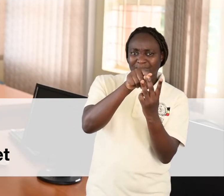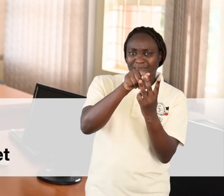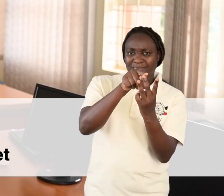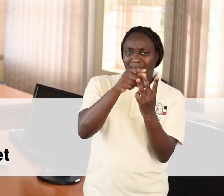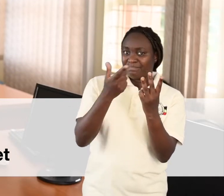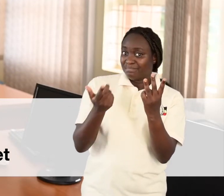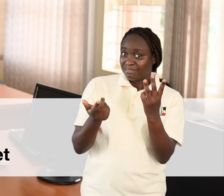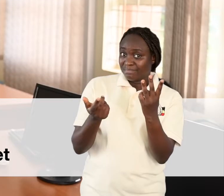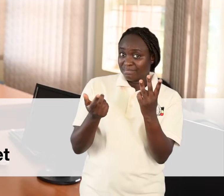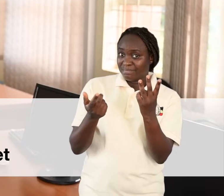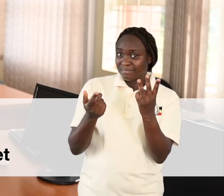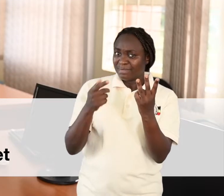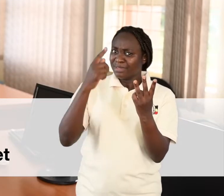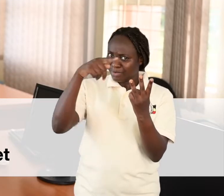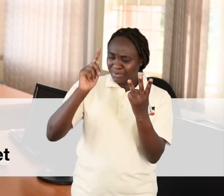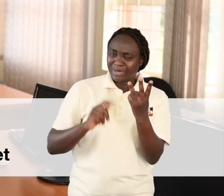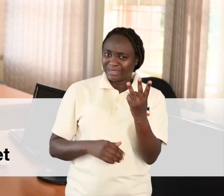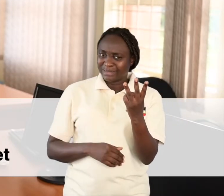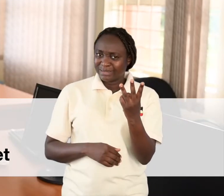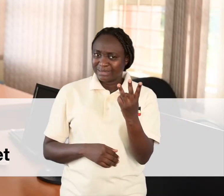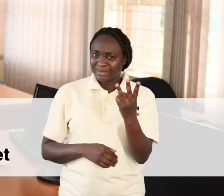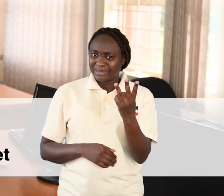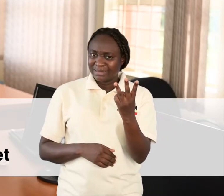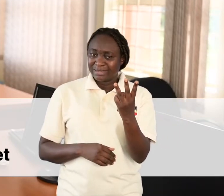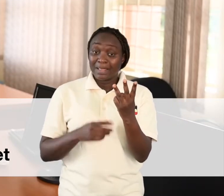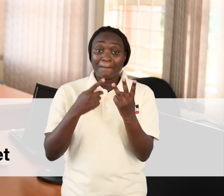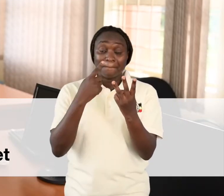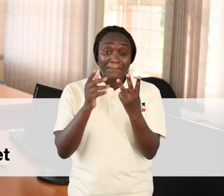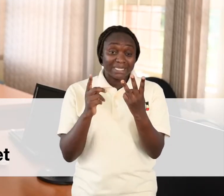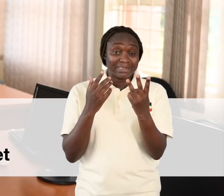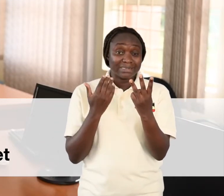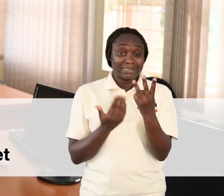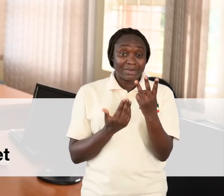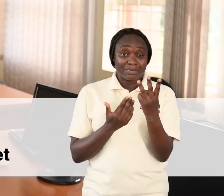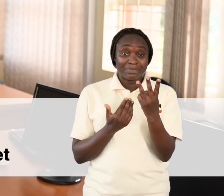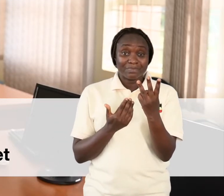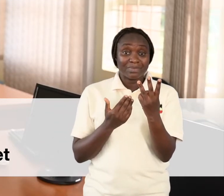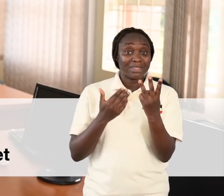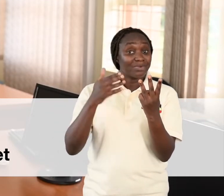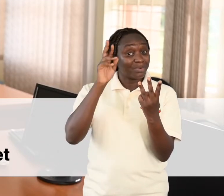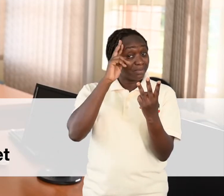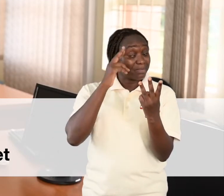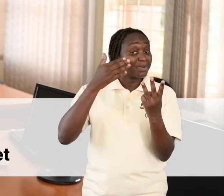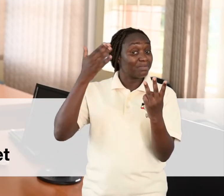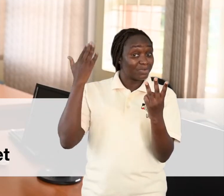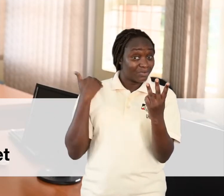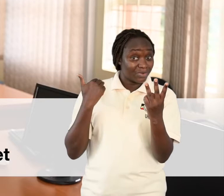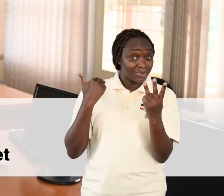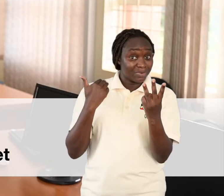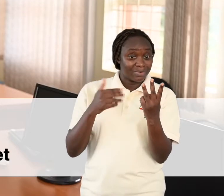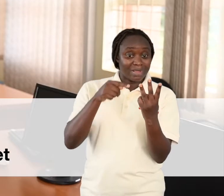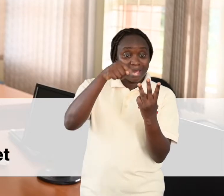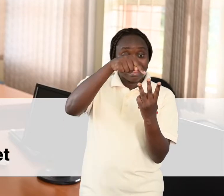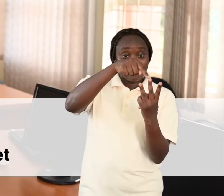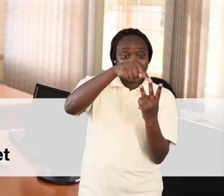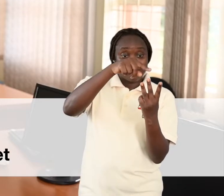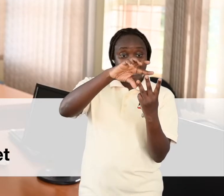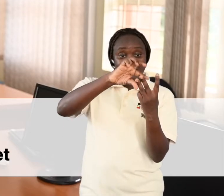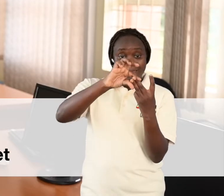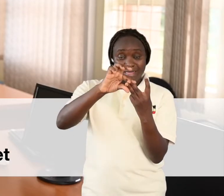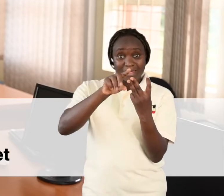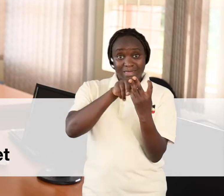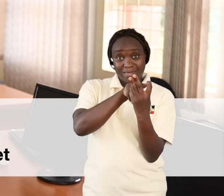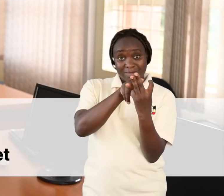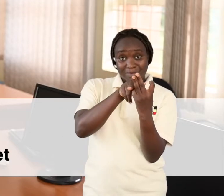pen is a subset. But in this case, we had already mentioned a pen and a